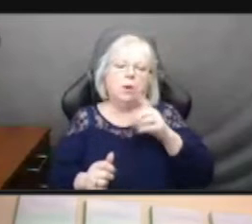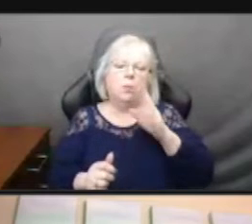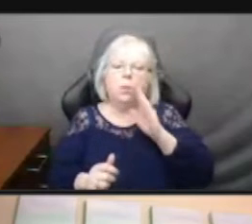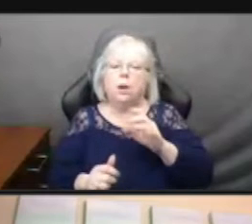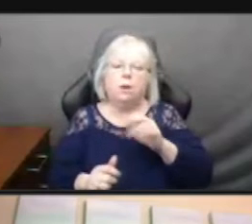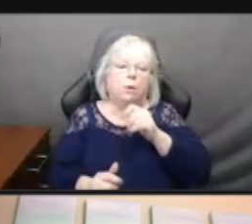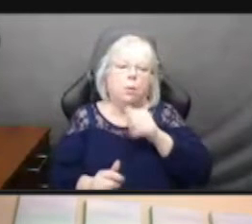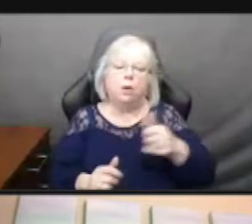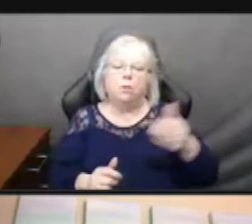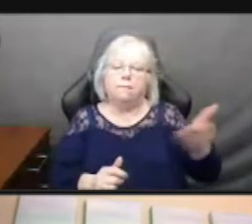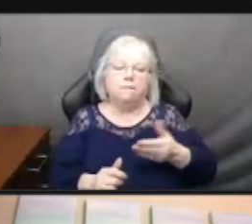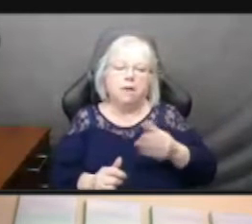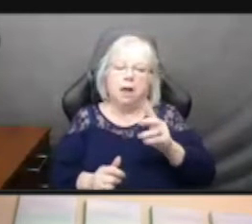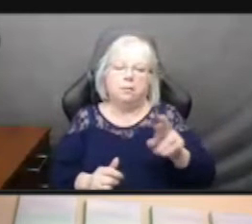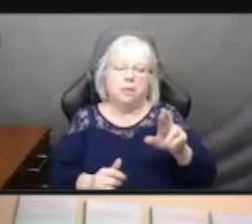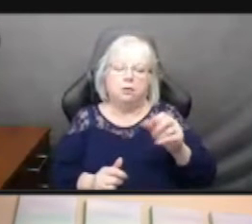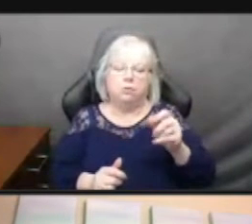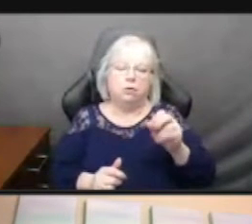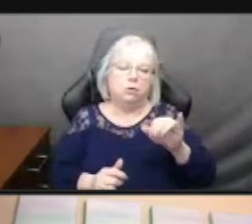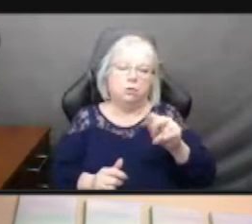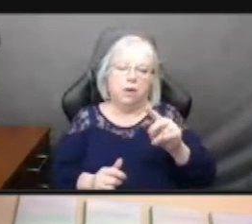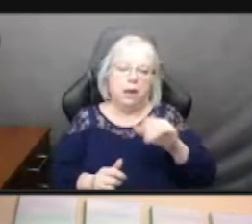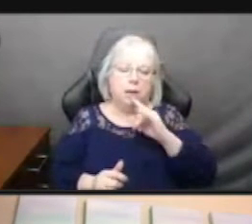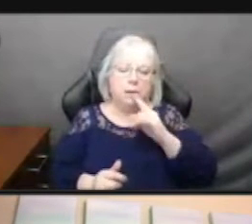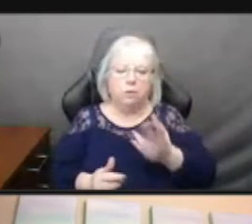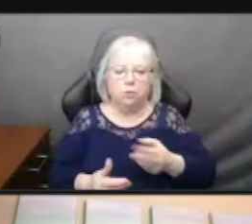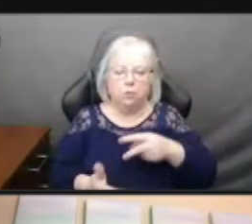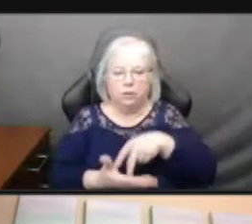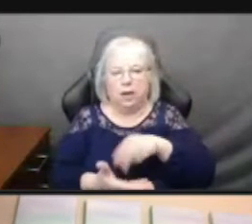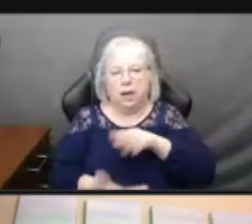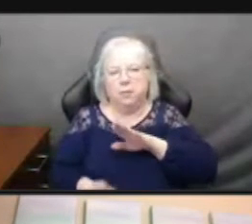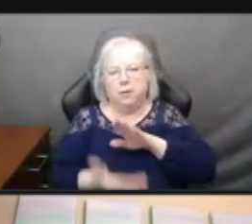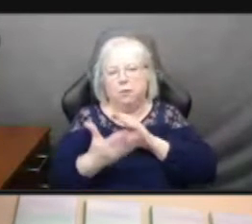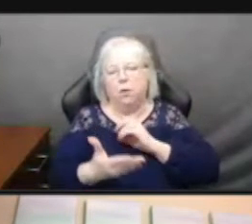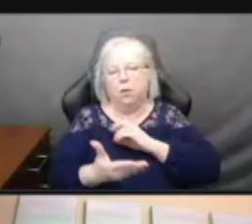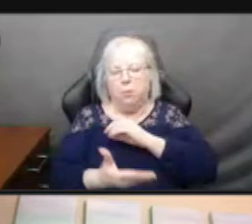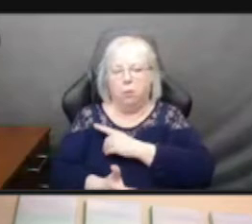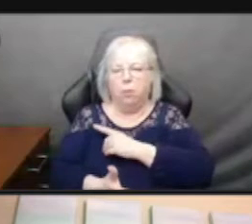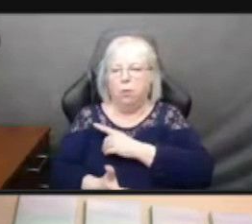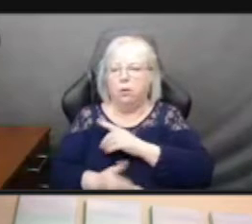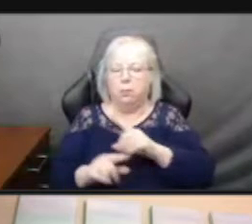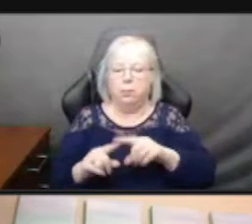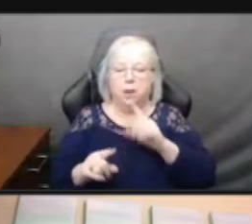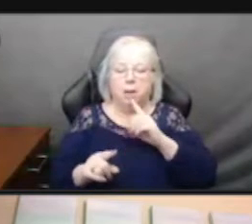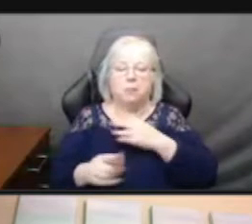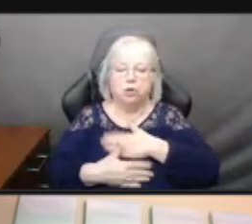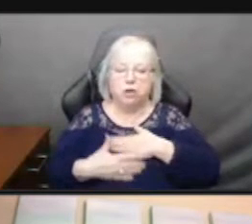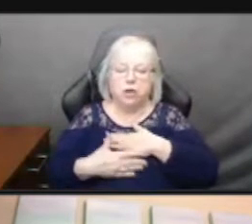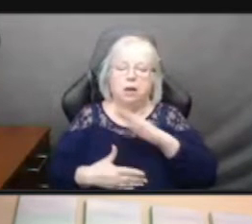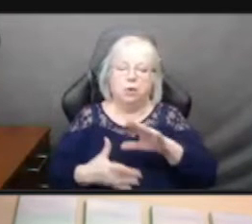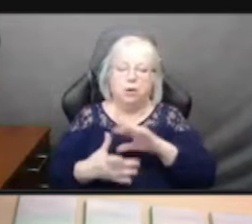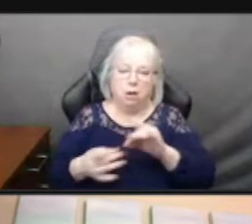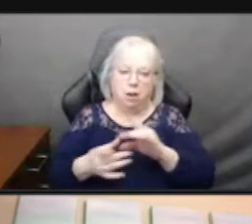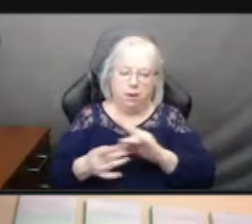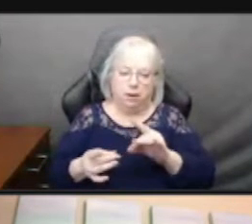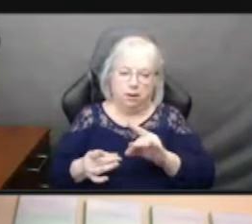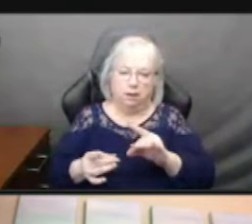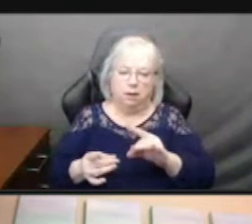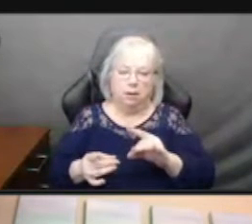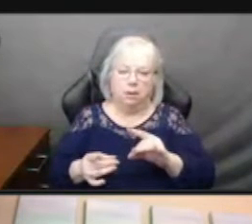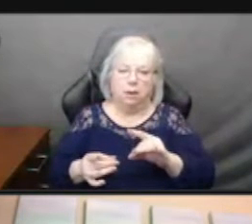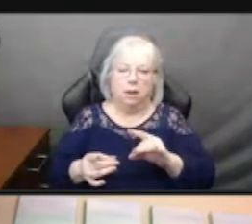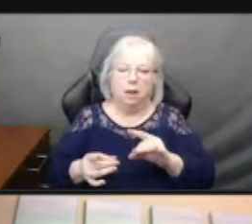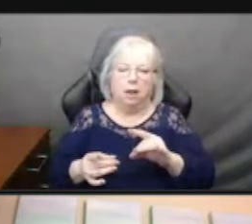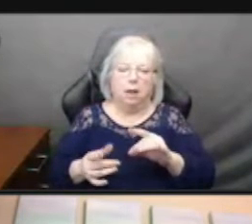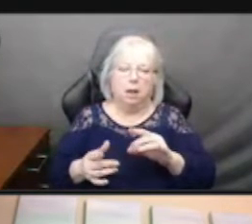will come before the board. But I do think I do appreciate your comment on that. And that